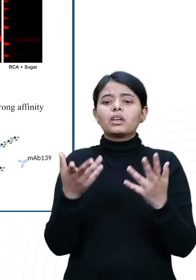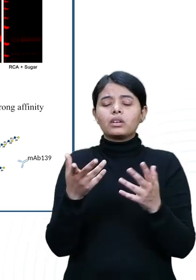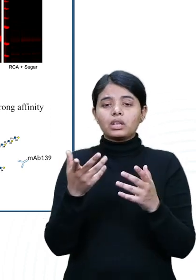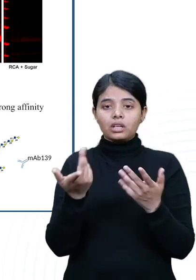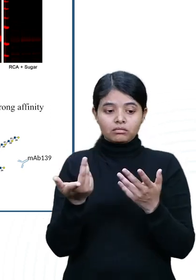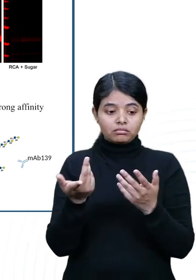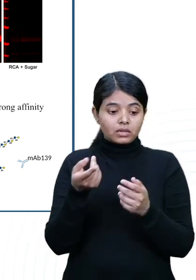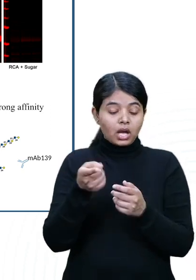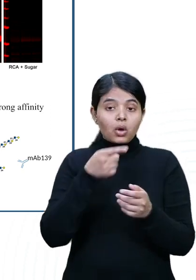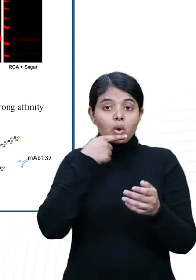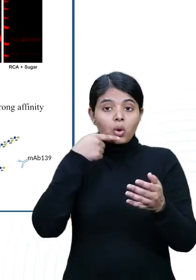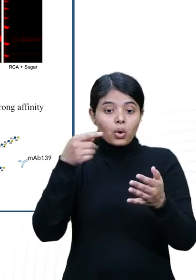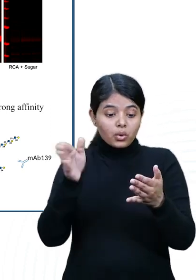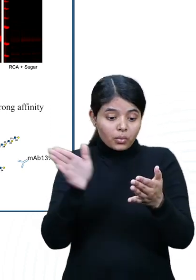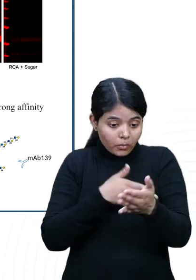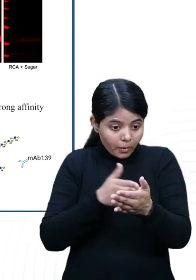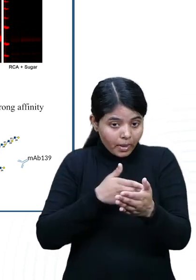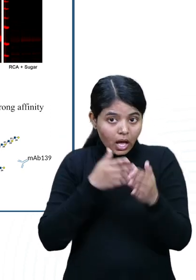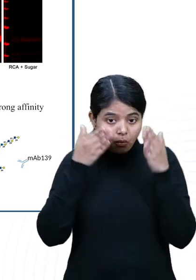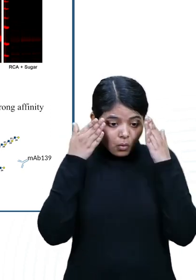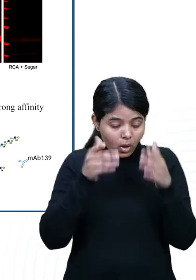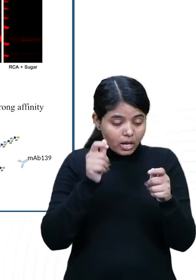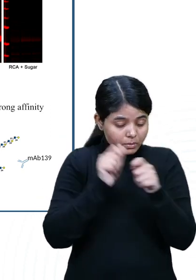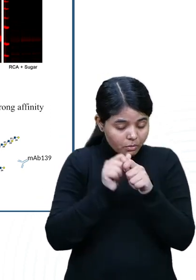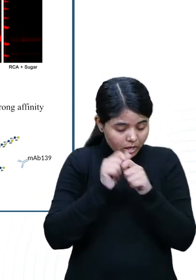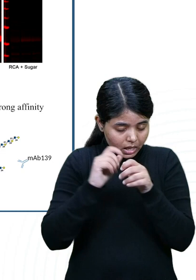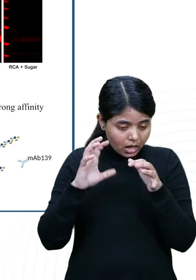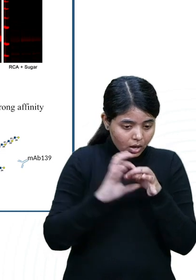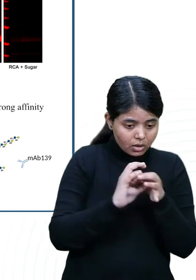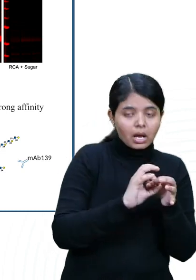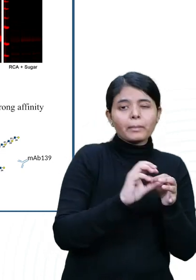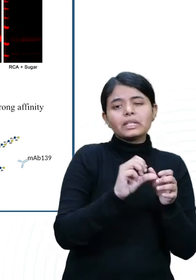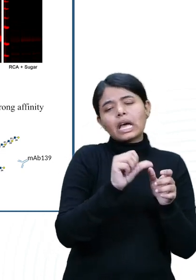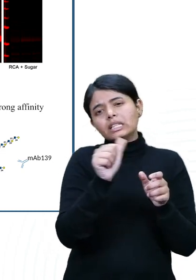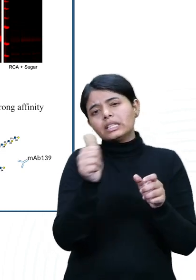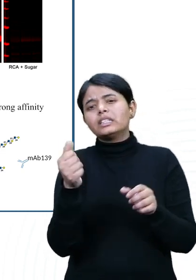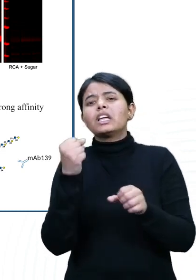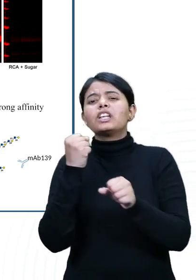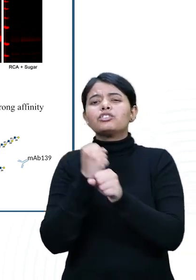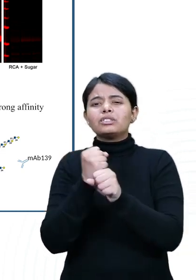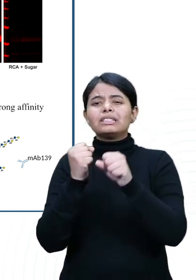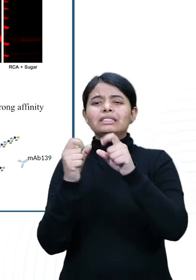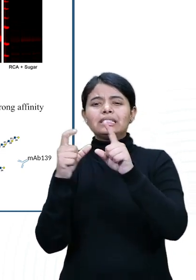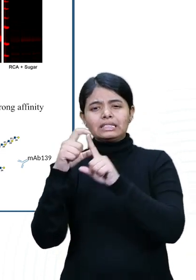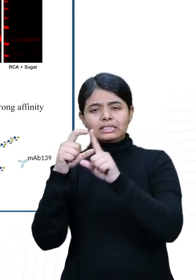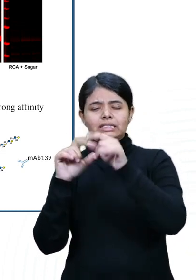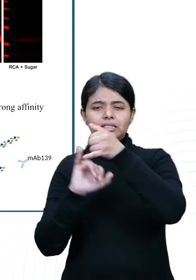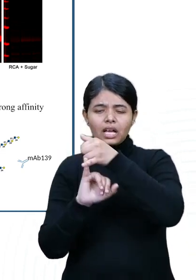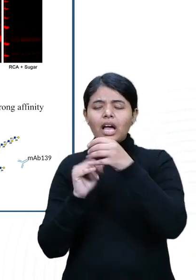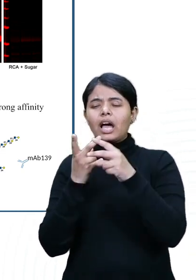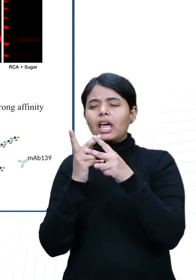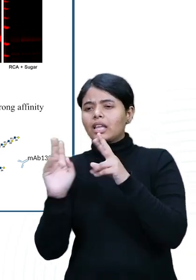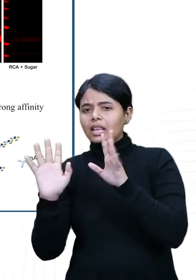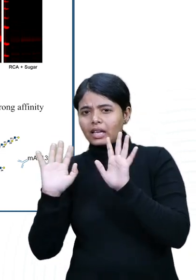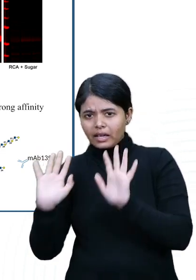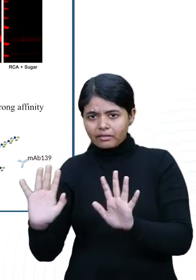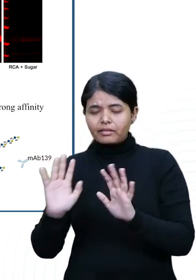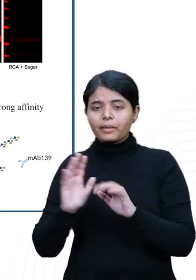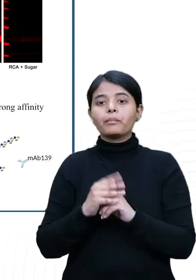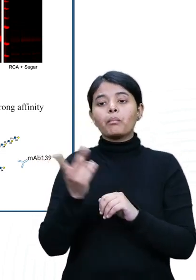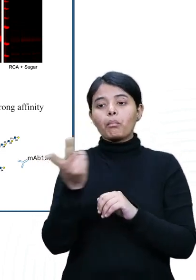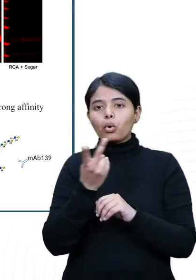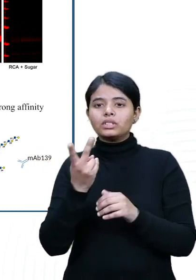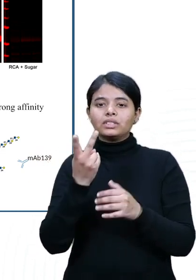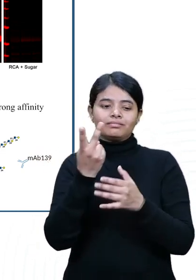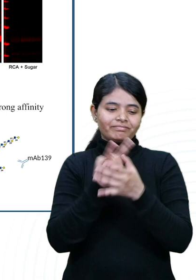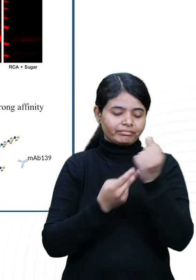repeats. And we noticed that there was a great reduction in the binding of MAP139 in the TBGT10 knockout cell